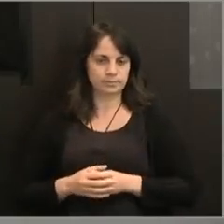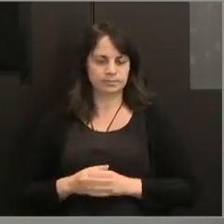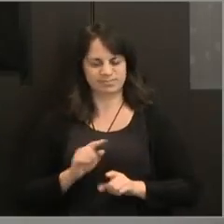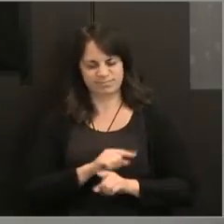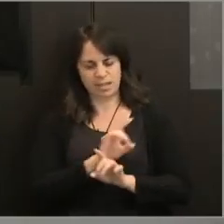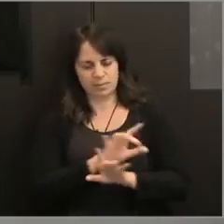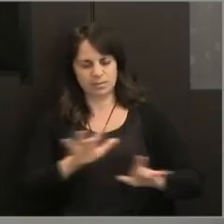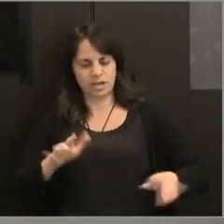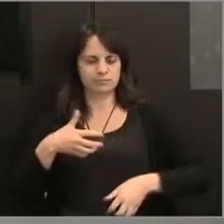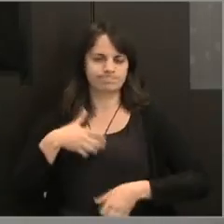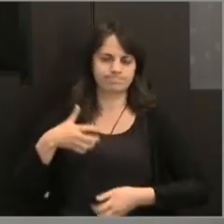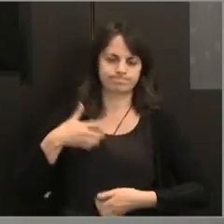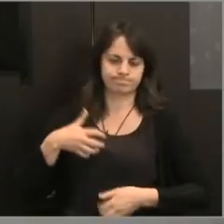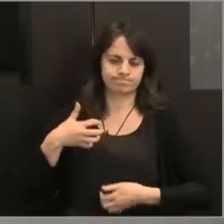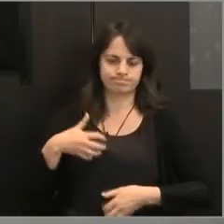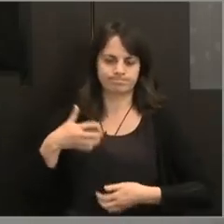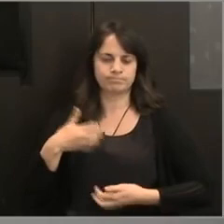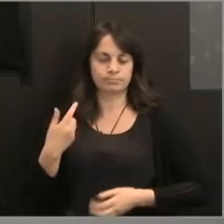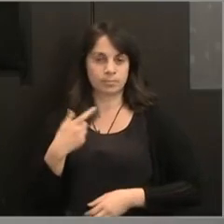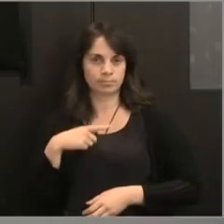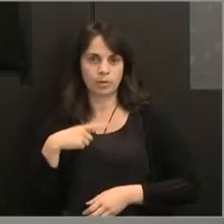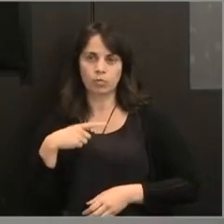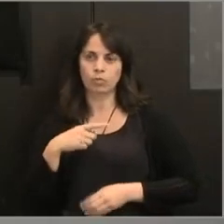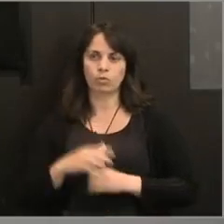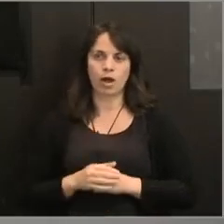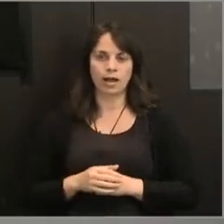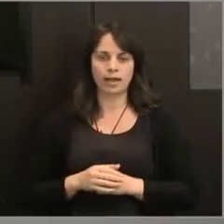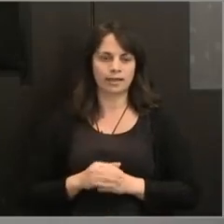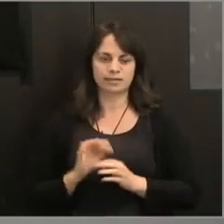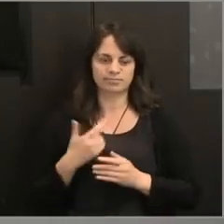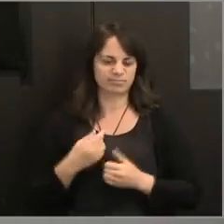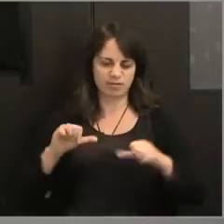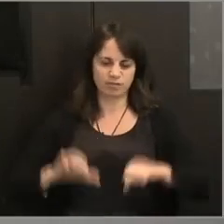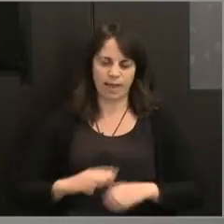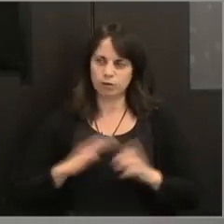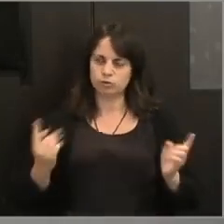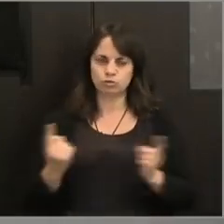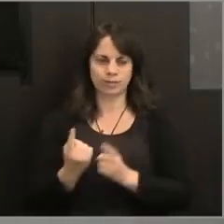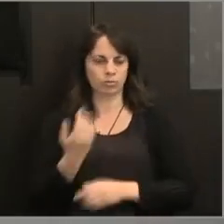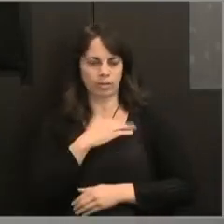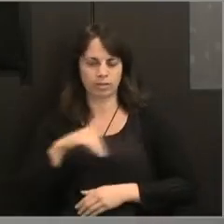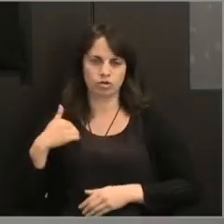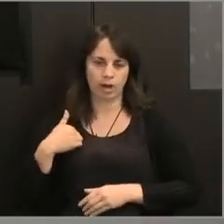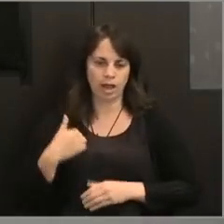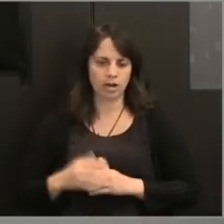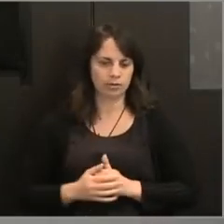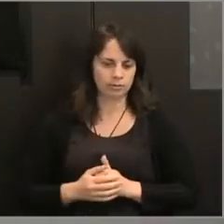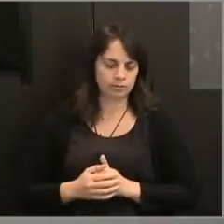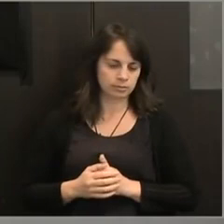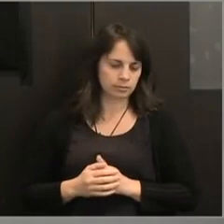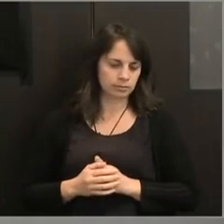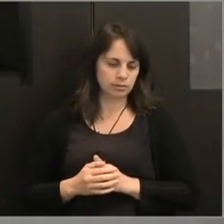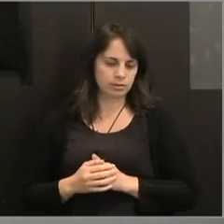frustrated at the inability to meet with the Crown in the person of the monarch